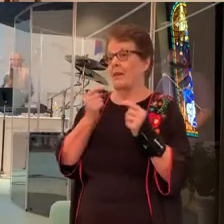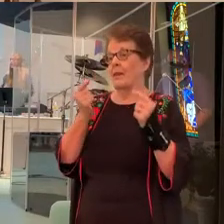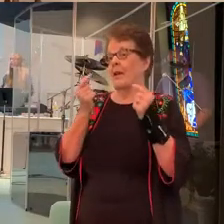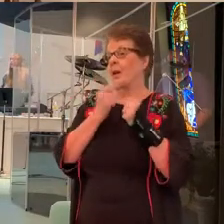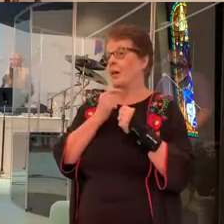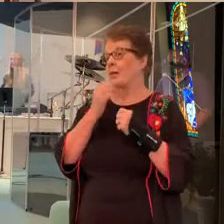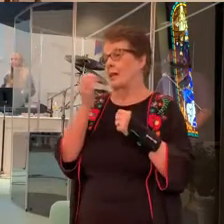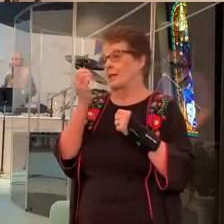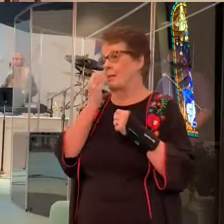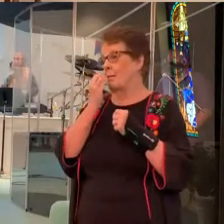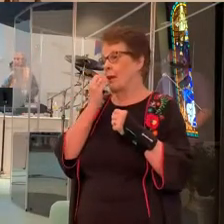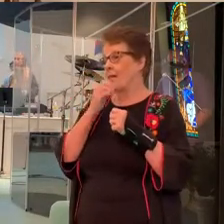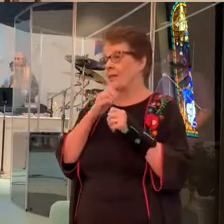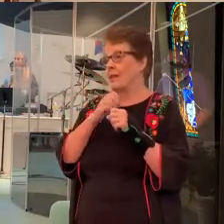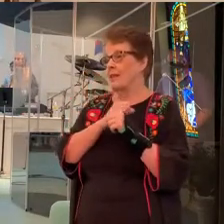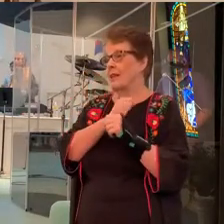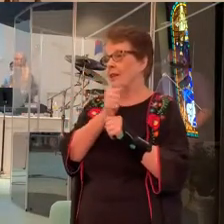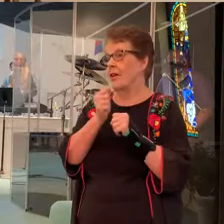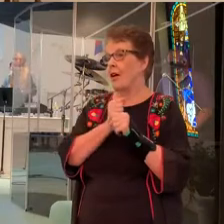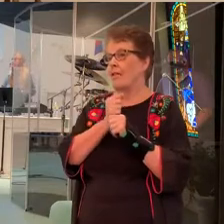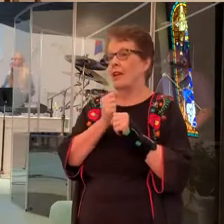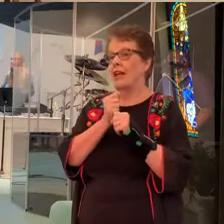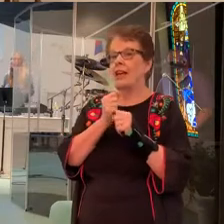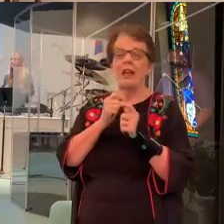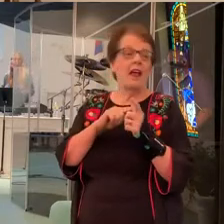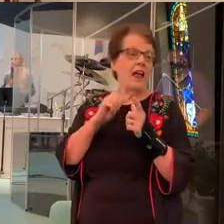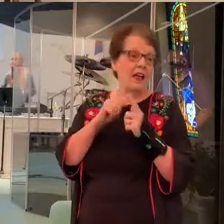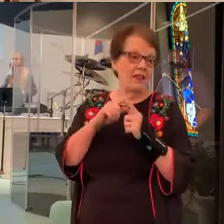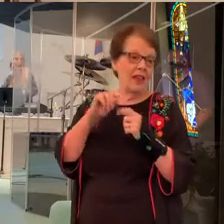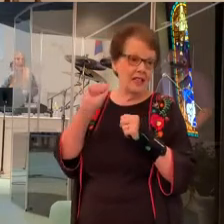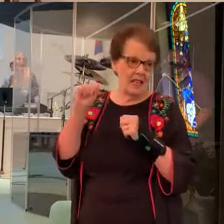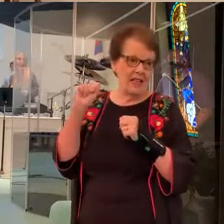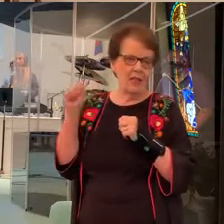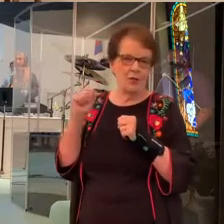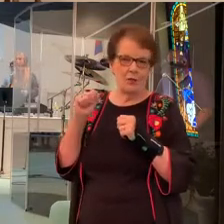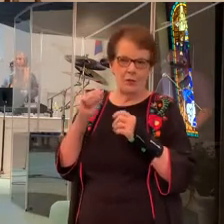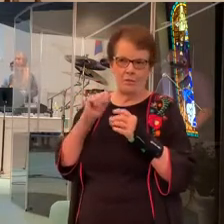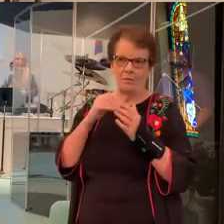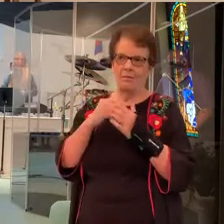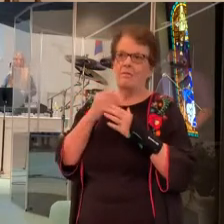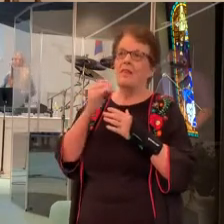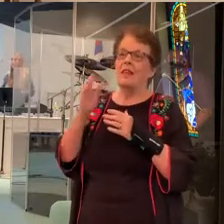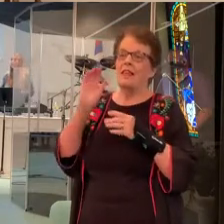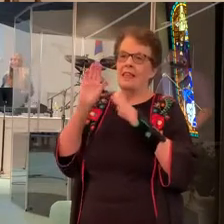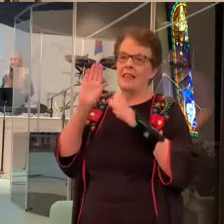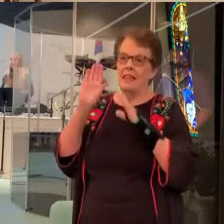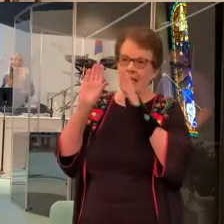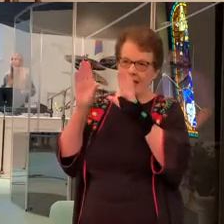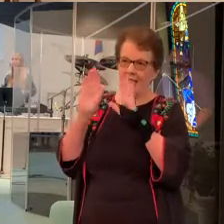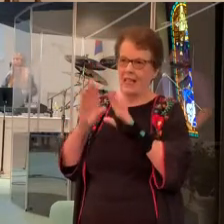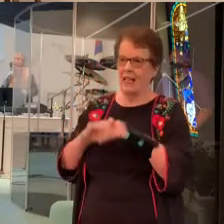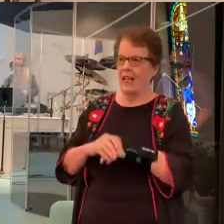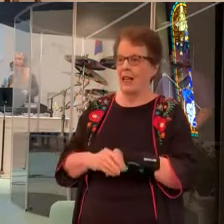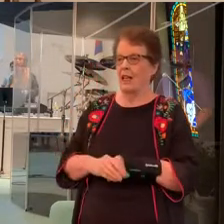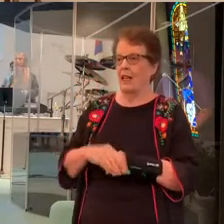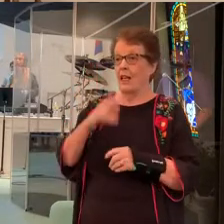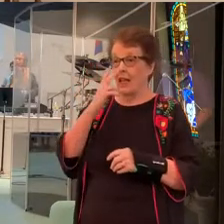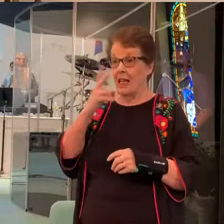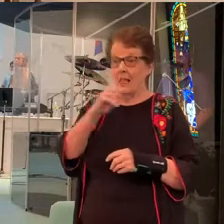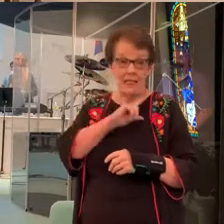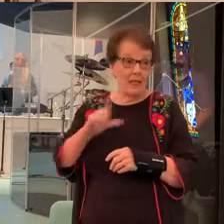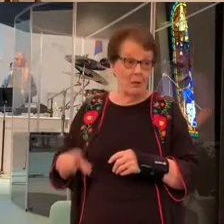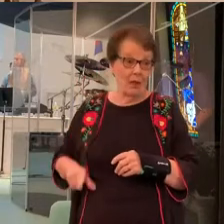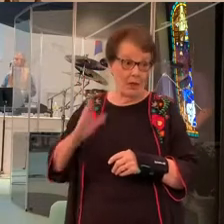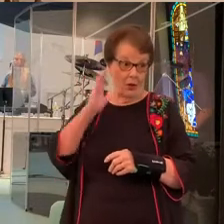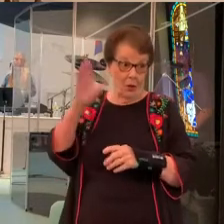coffee, and then go ahead and get into that Sunday school class and get ready for what the Lord wants to do in our midst through Bible study